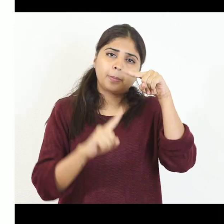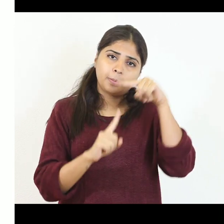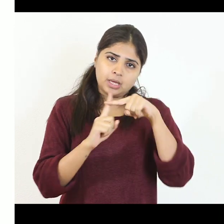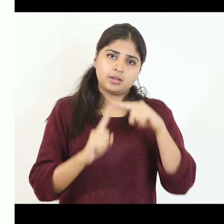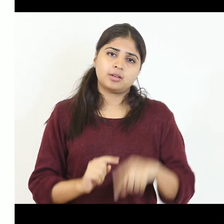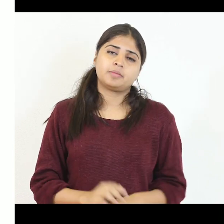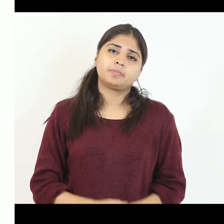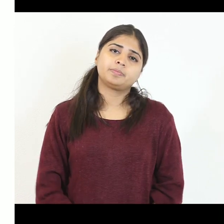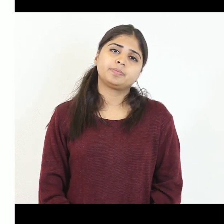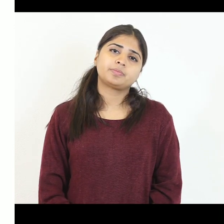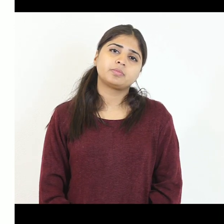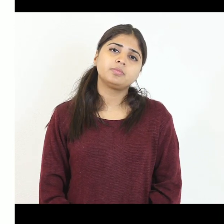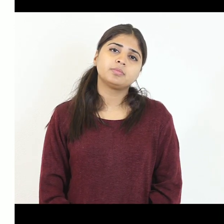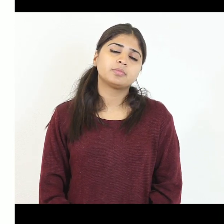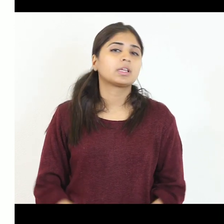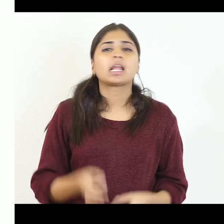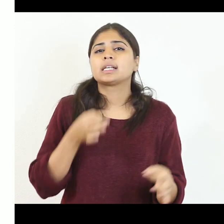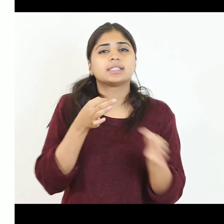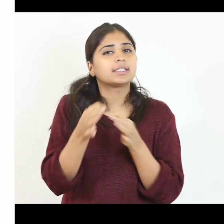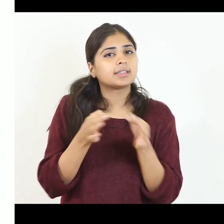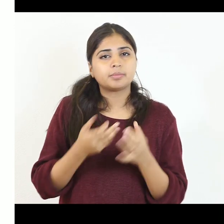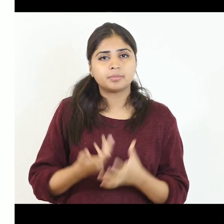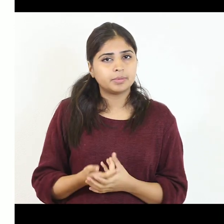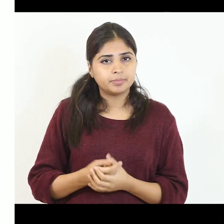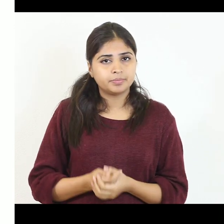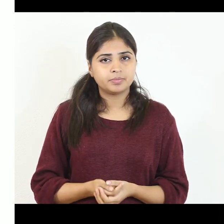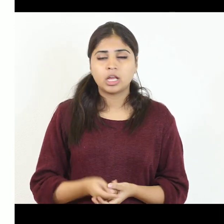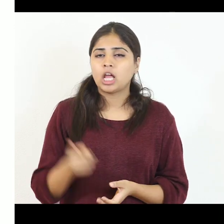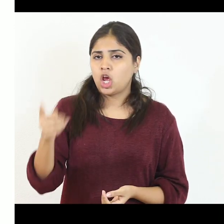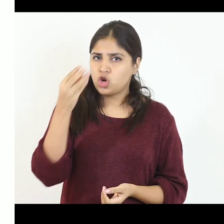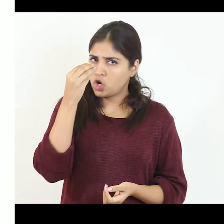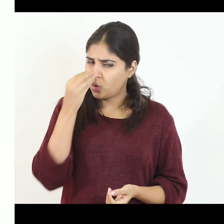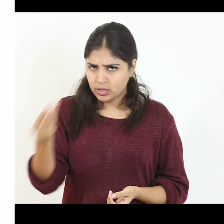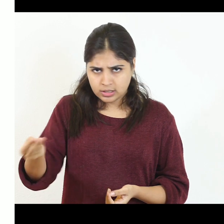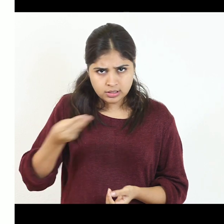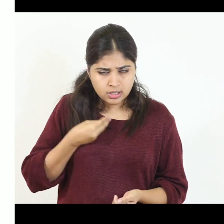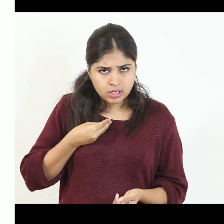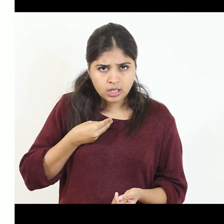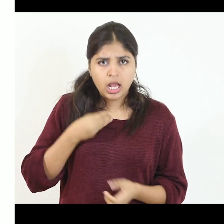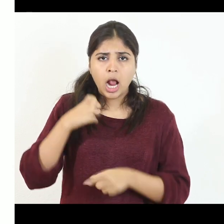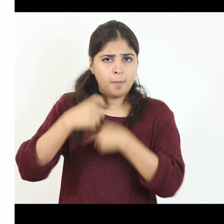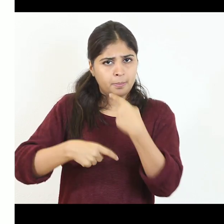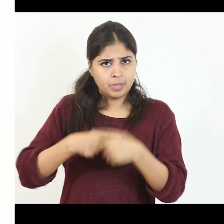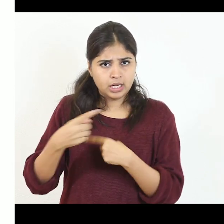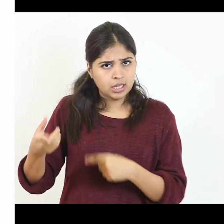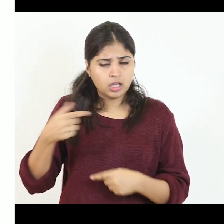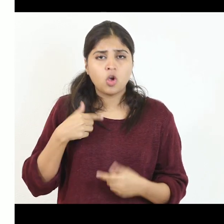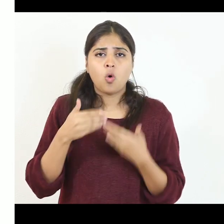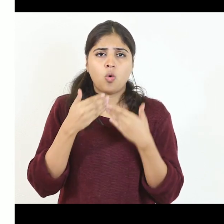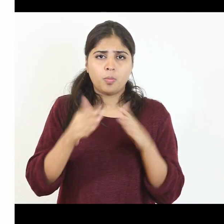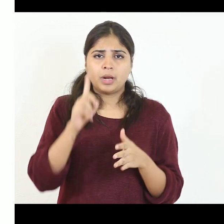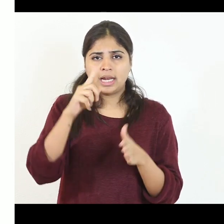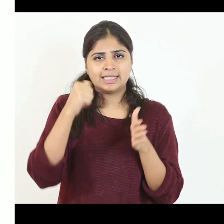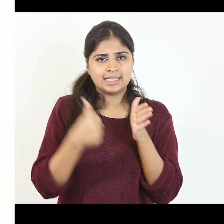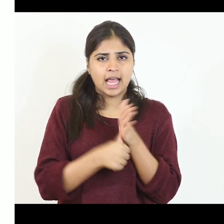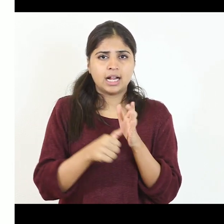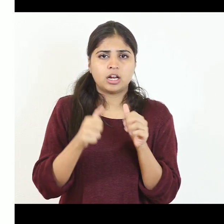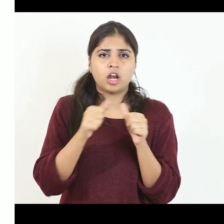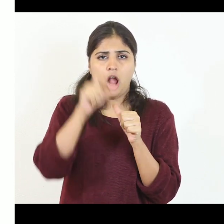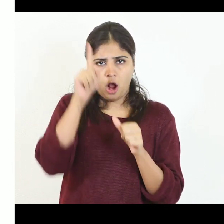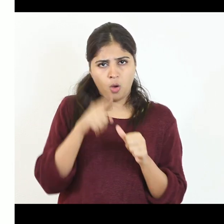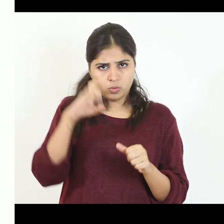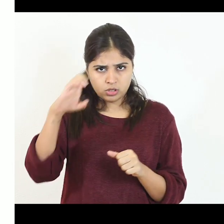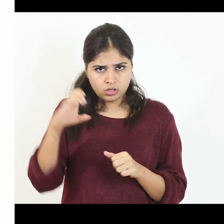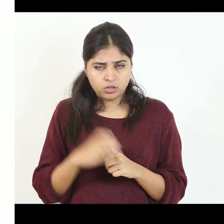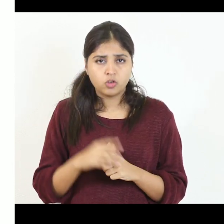For example, the request is made by the company for opening of salary account of 40 people who have newly joined